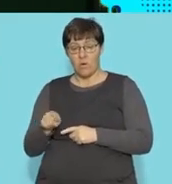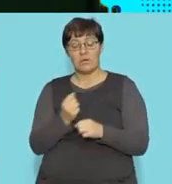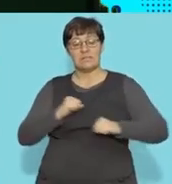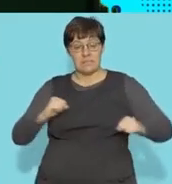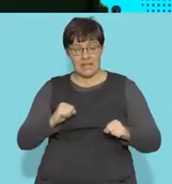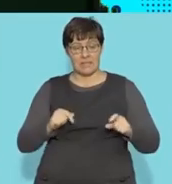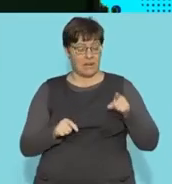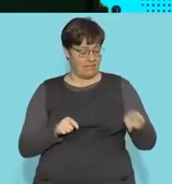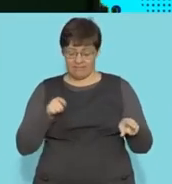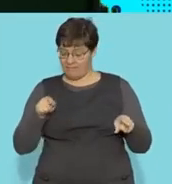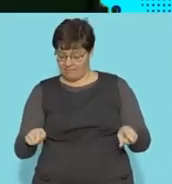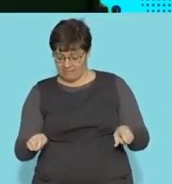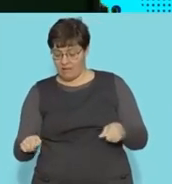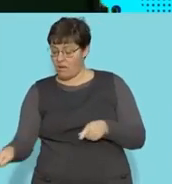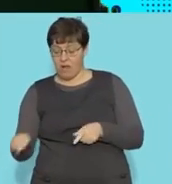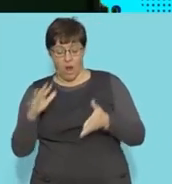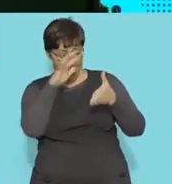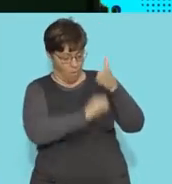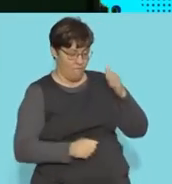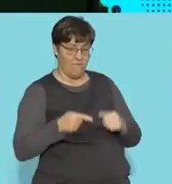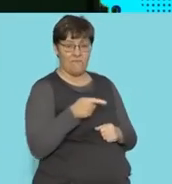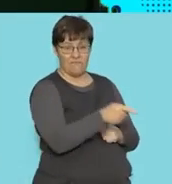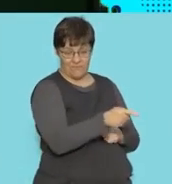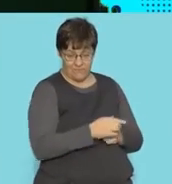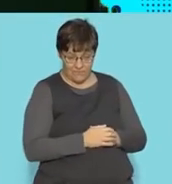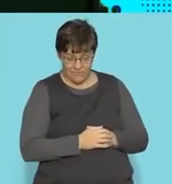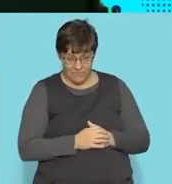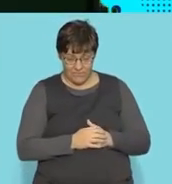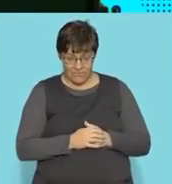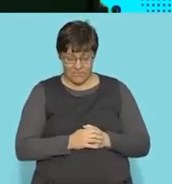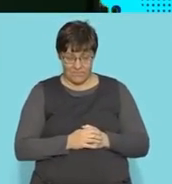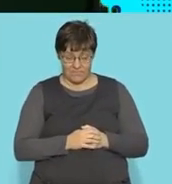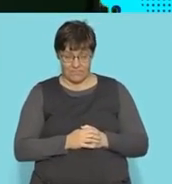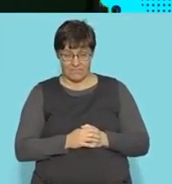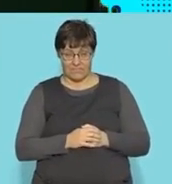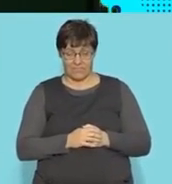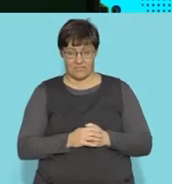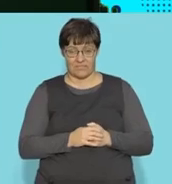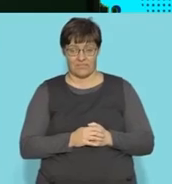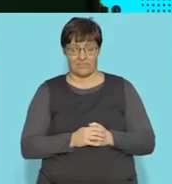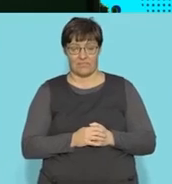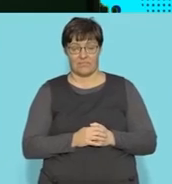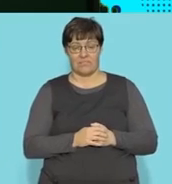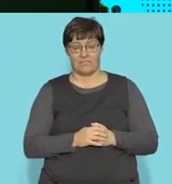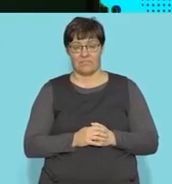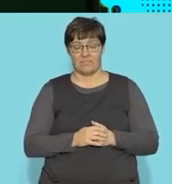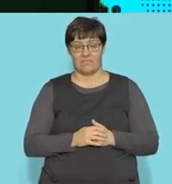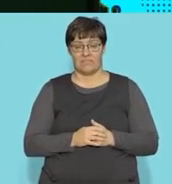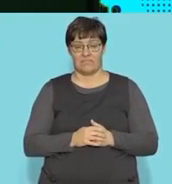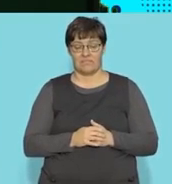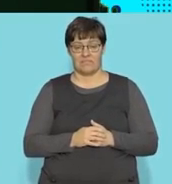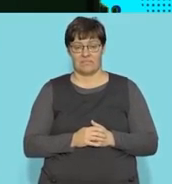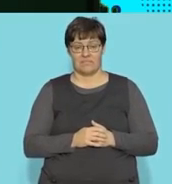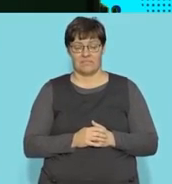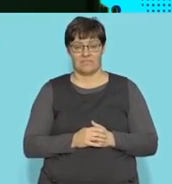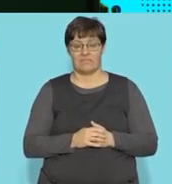of the empty space will be the volume of the entire box, and then I would have to subtract 90 times the